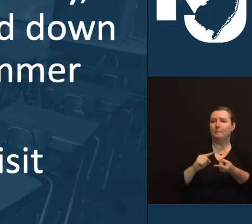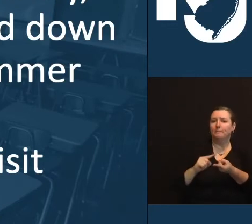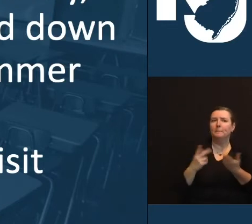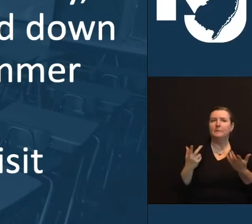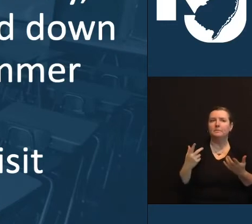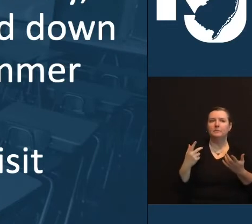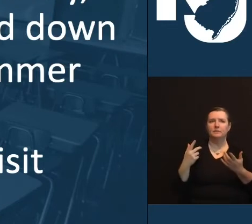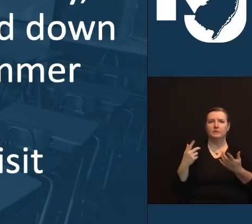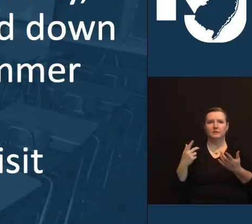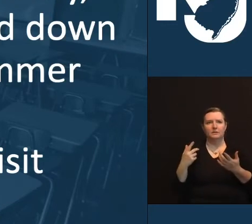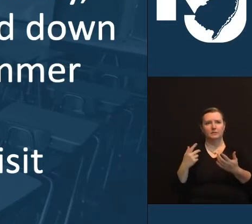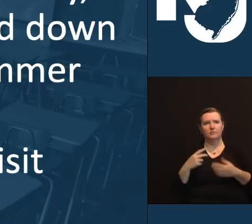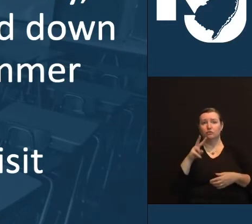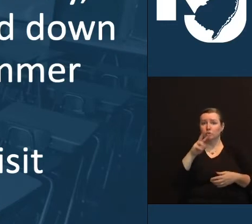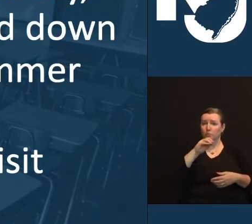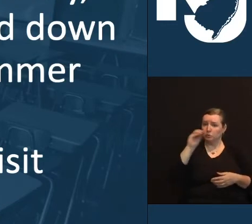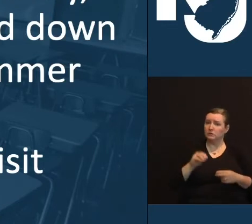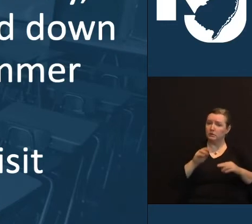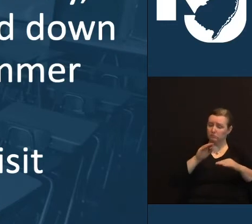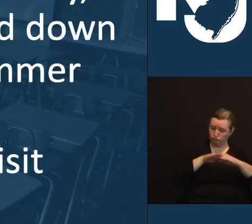real progress, but as I've said,